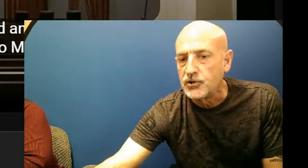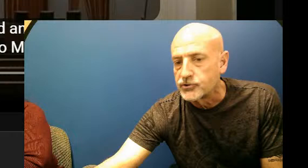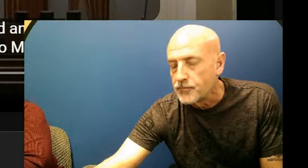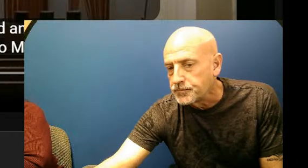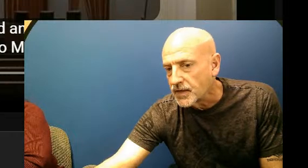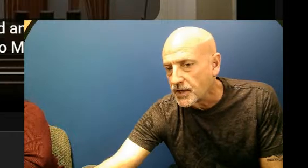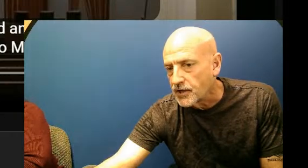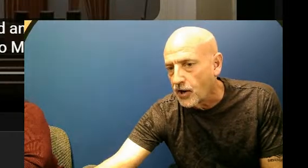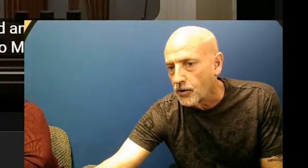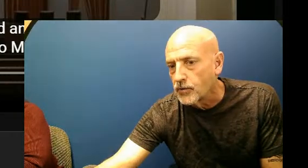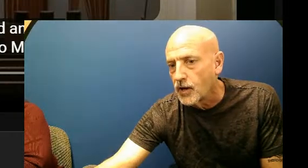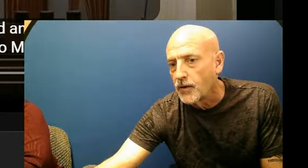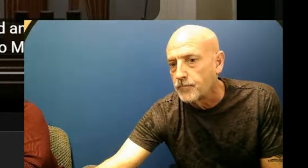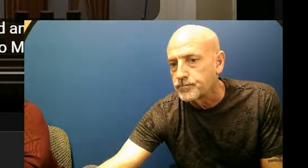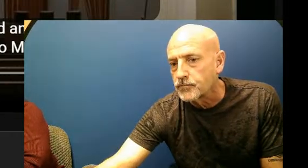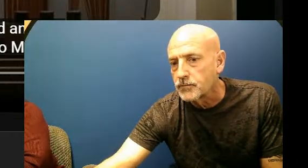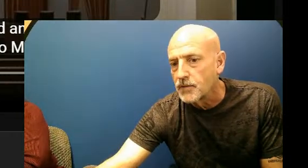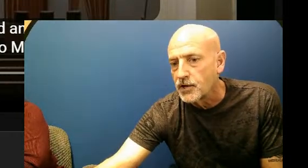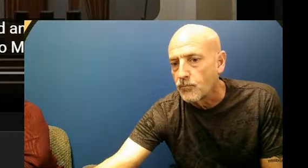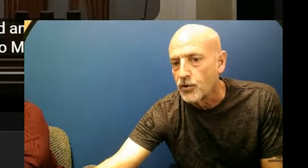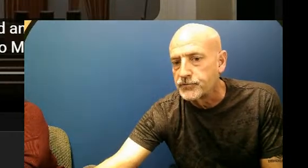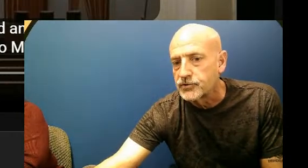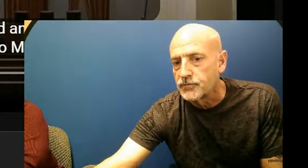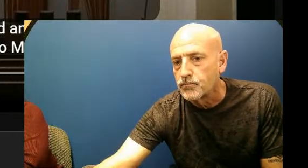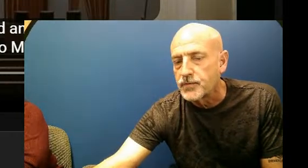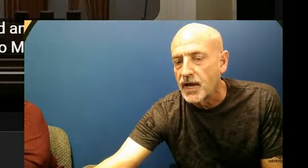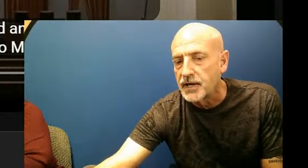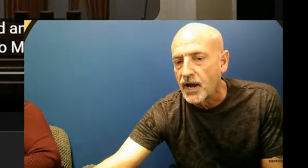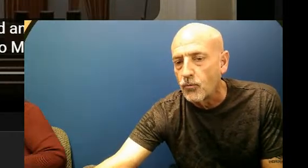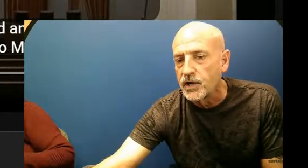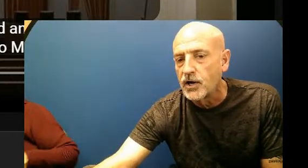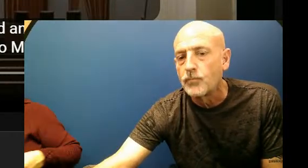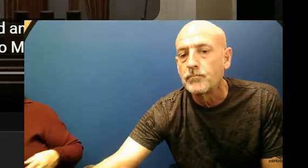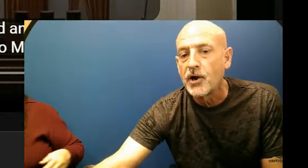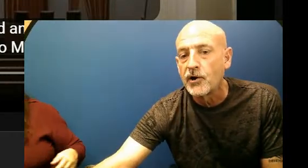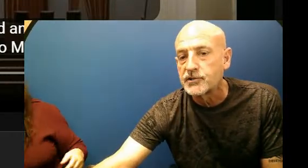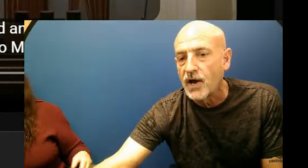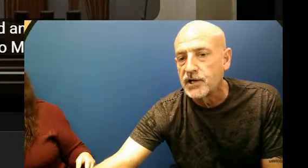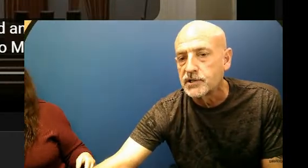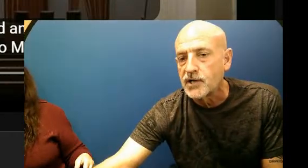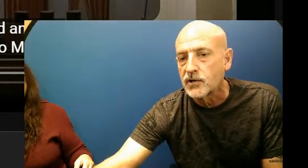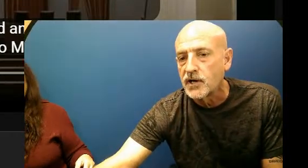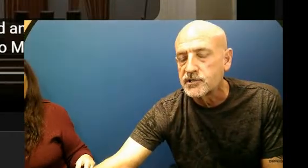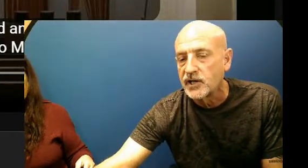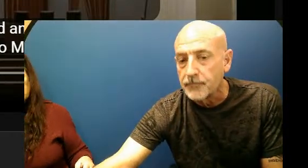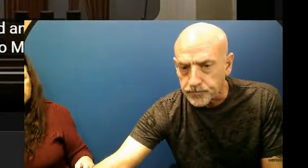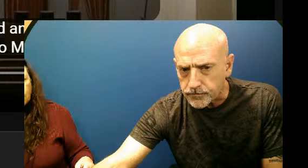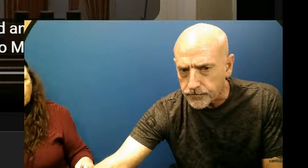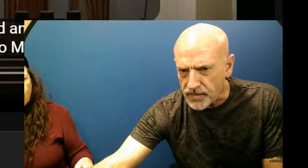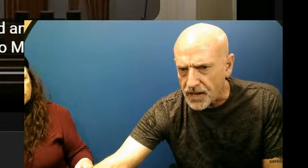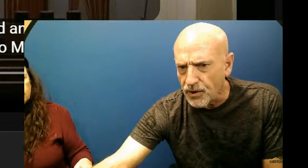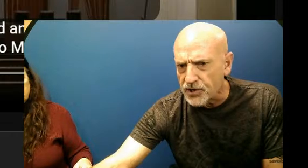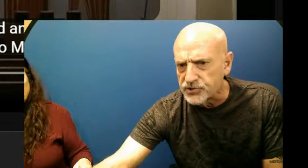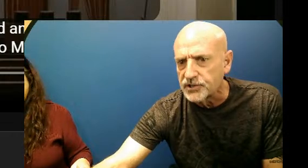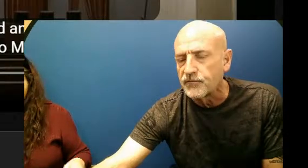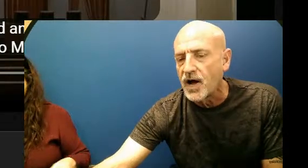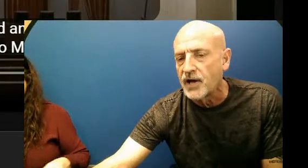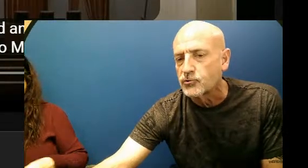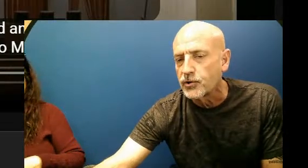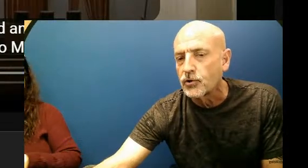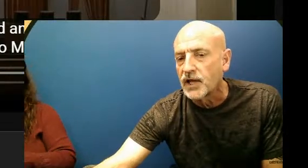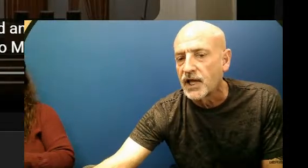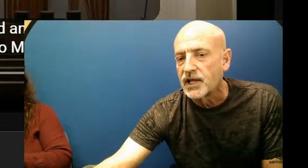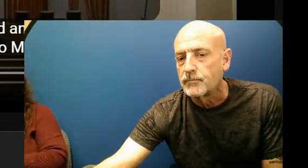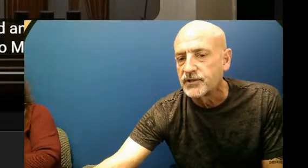we use in our briefs and how we help parents fight in child custody, because it